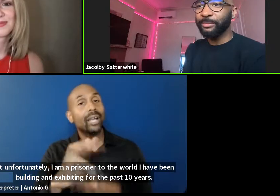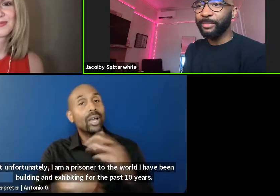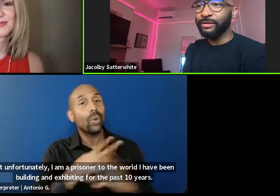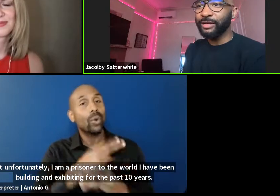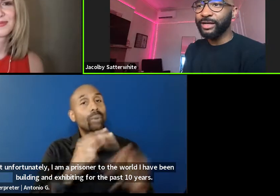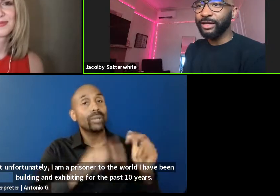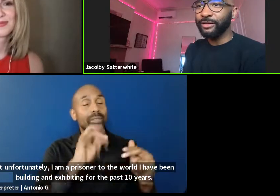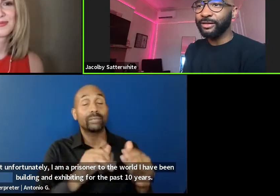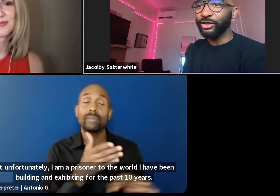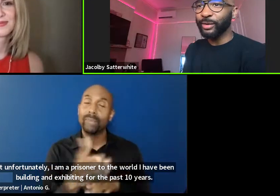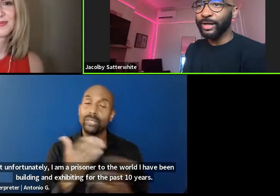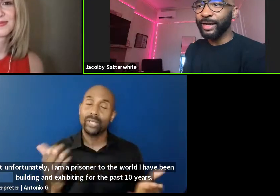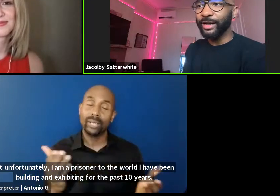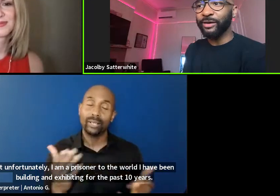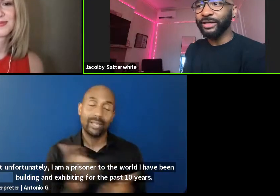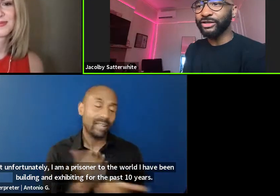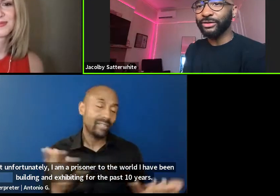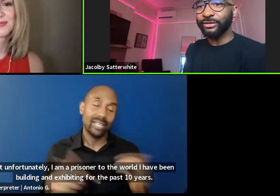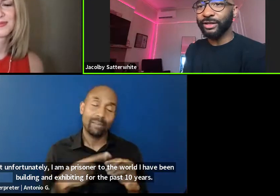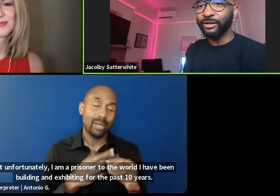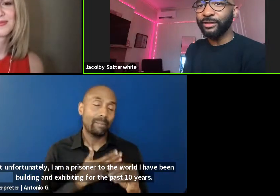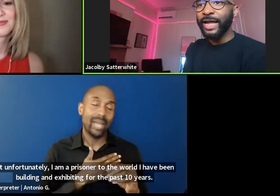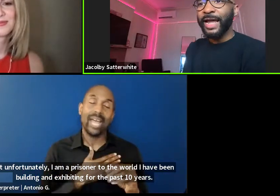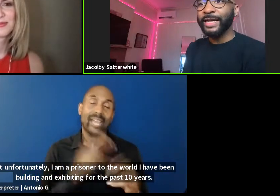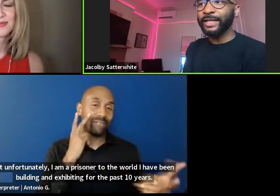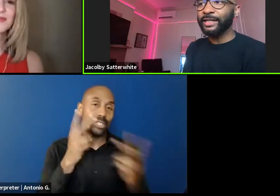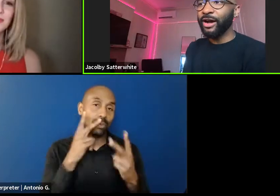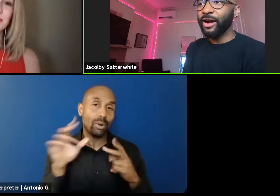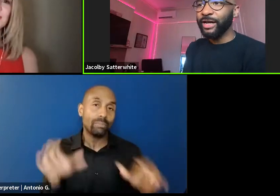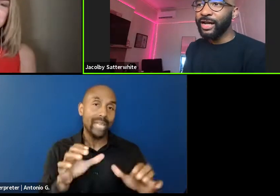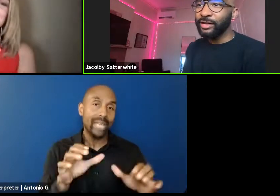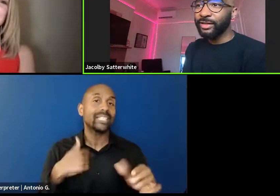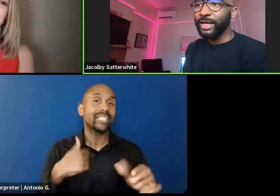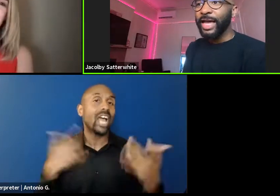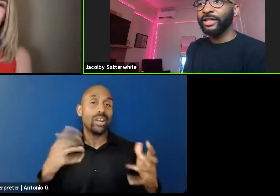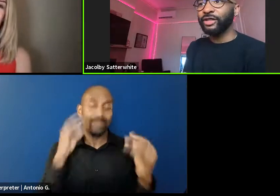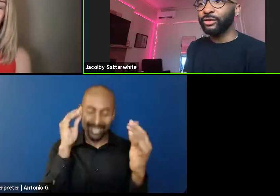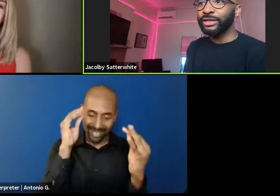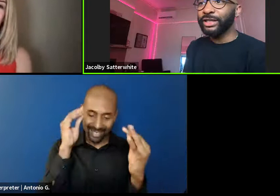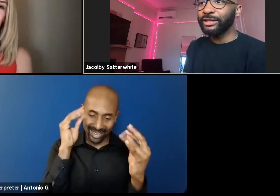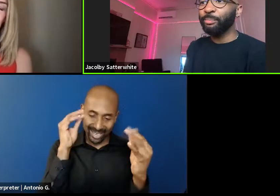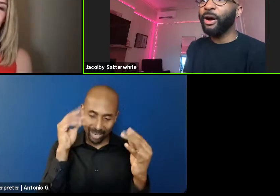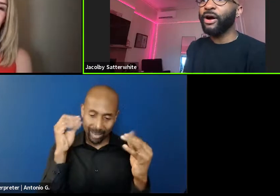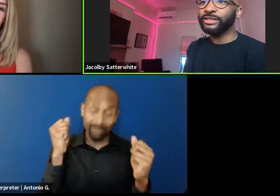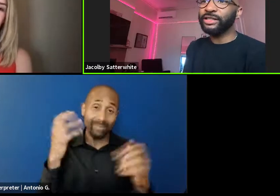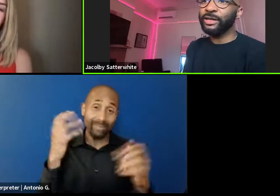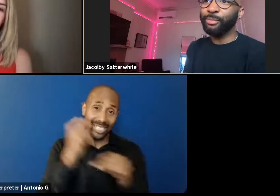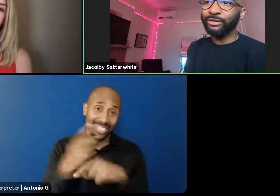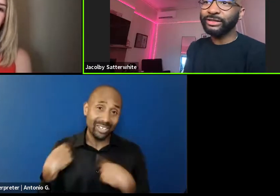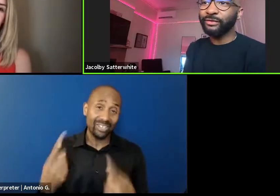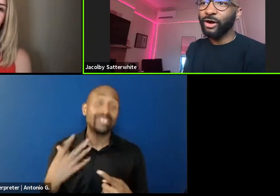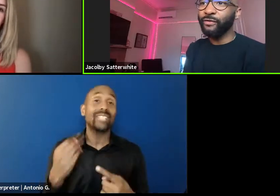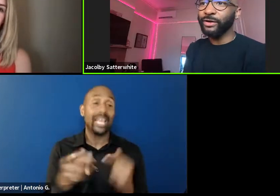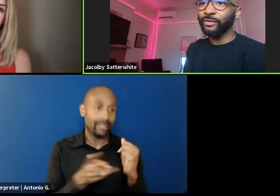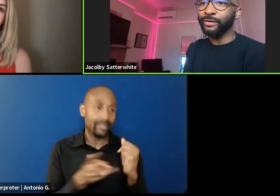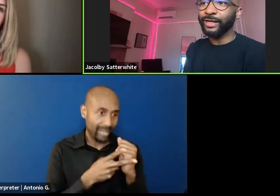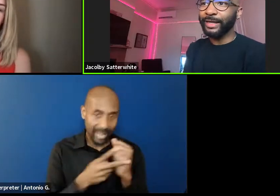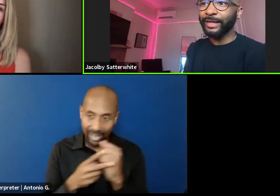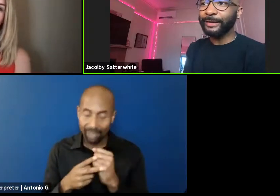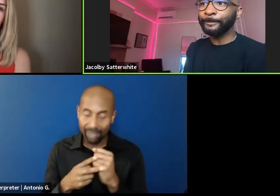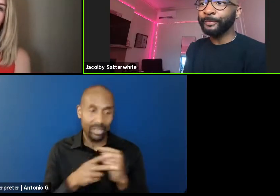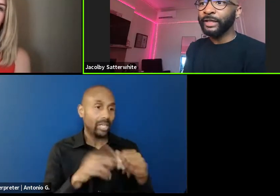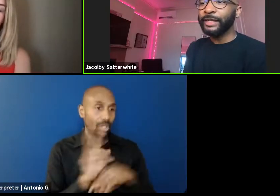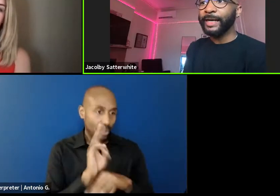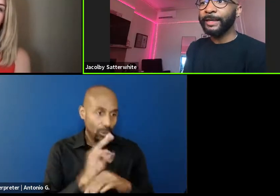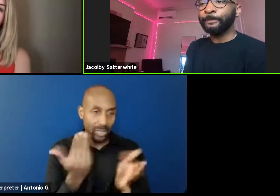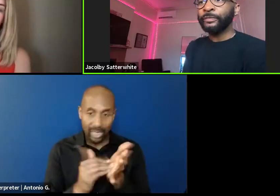practice I've been marinating on and threading out in the studio and archiving and using parts and components of it over and over